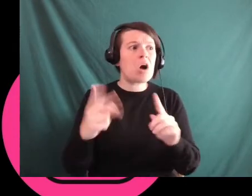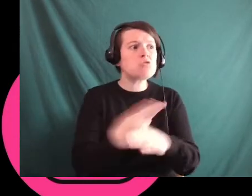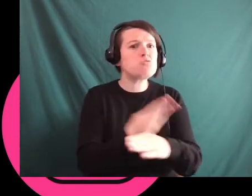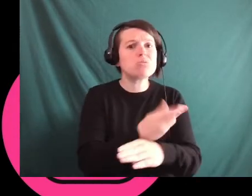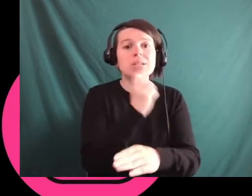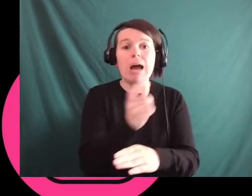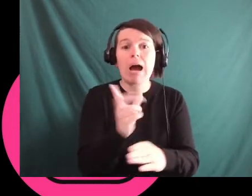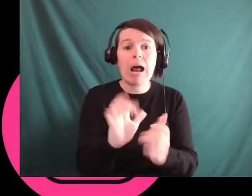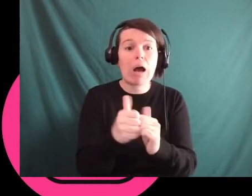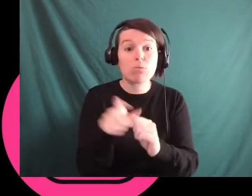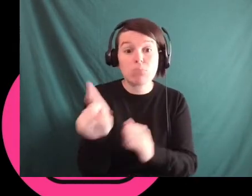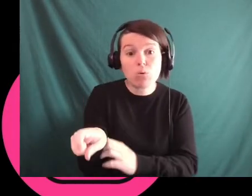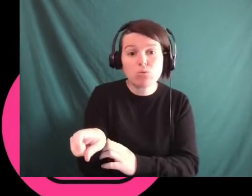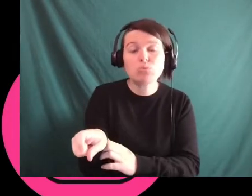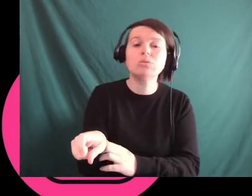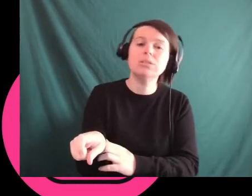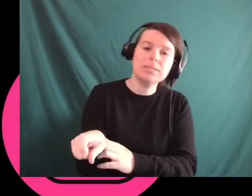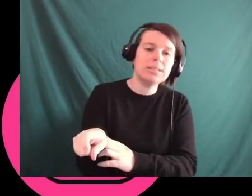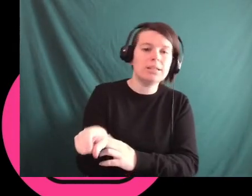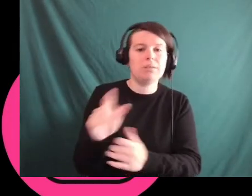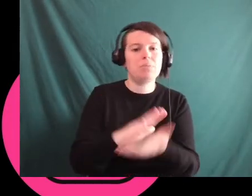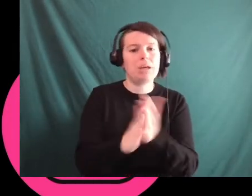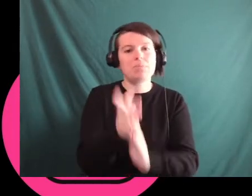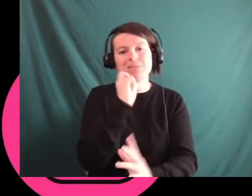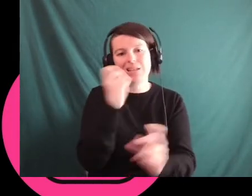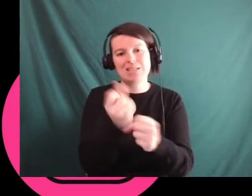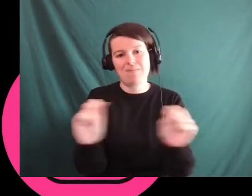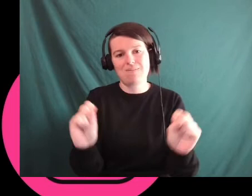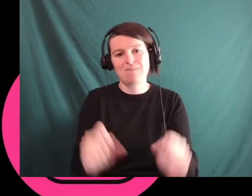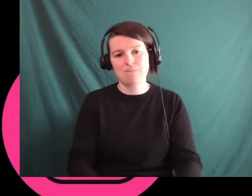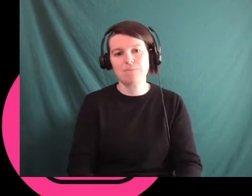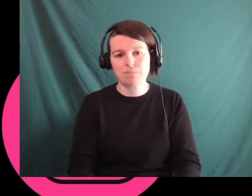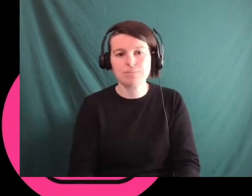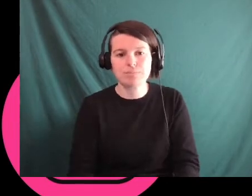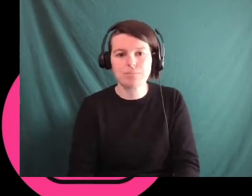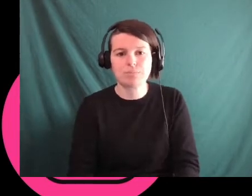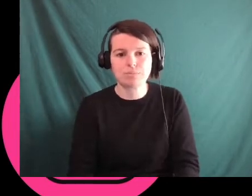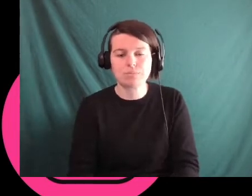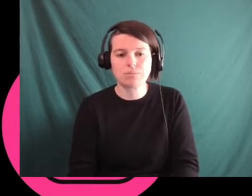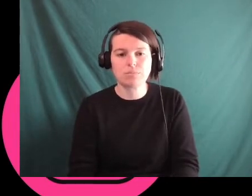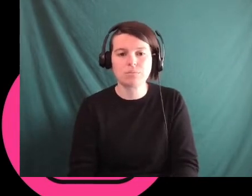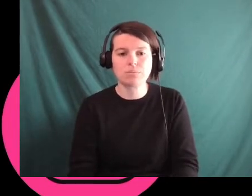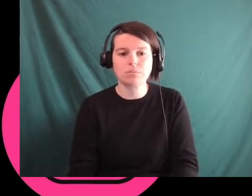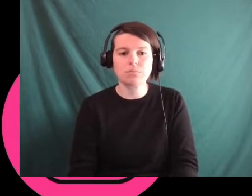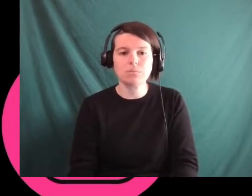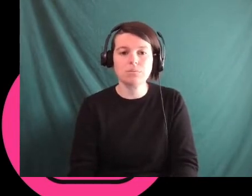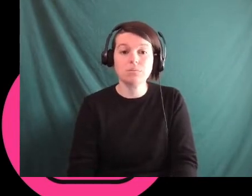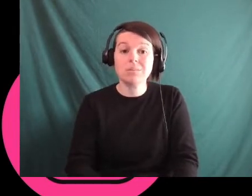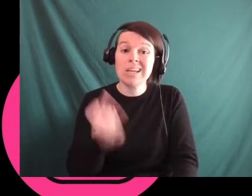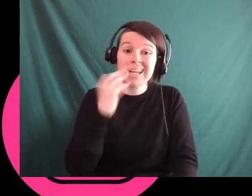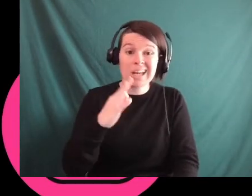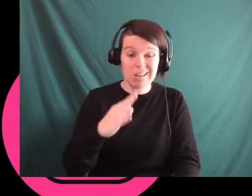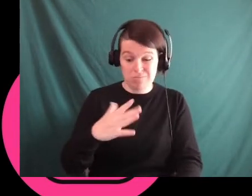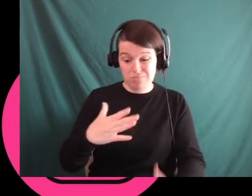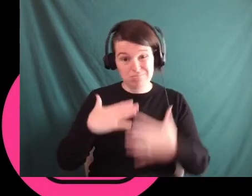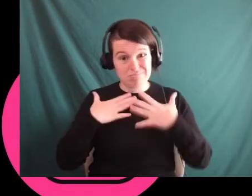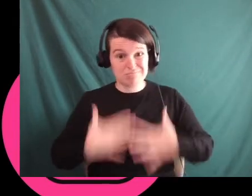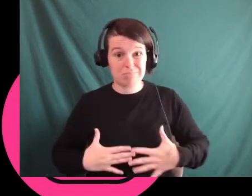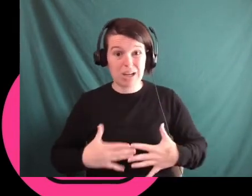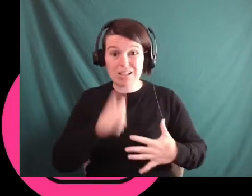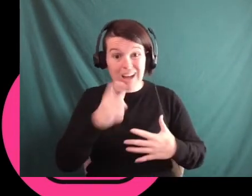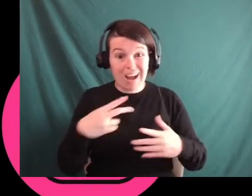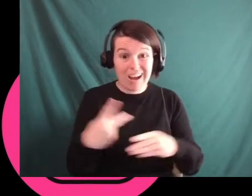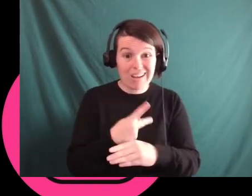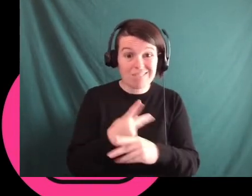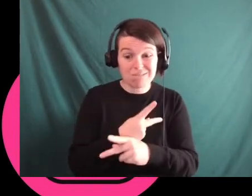not meant to be used, well, then it becomes an unsafe binding practice. But if your binder doesn't fit well, don't try to